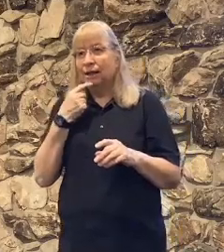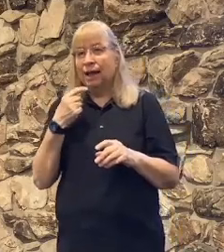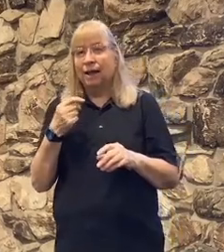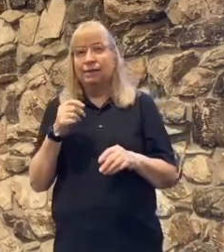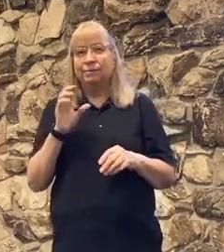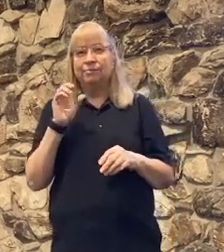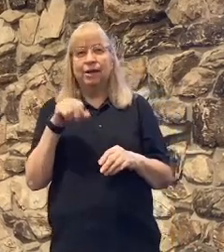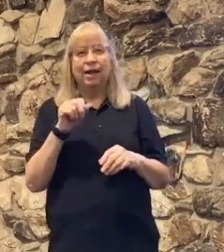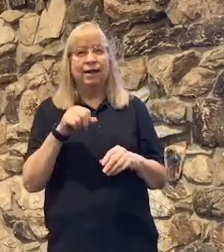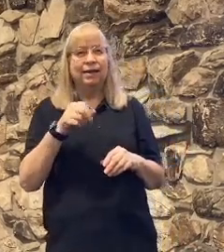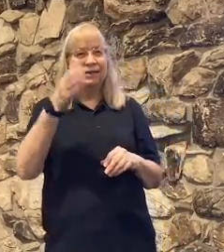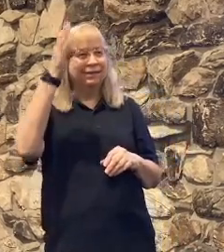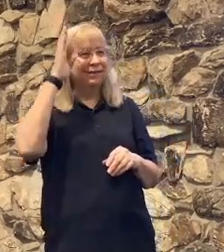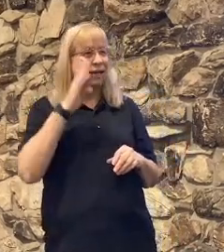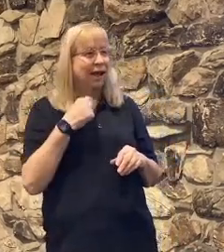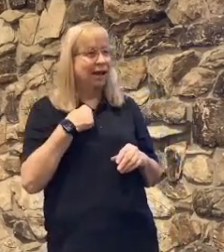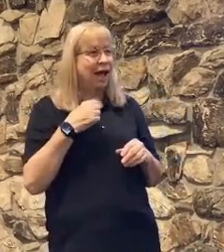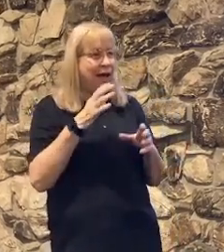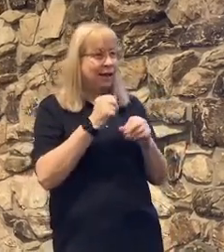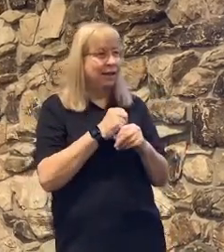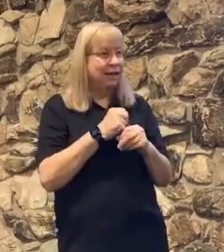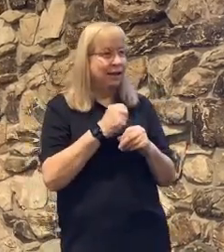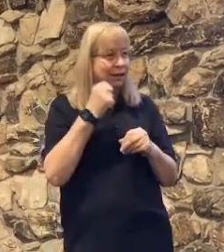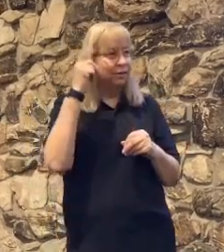get it. I got to keep going.